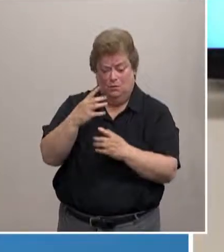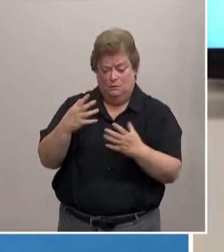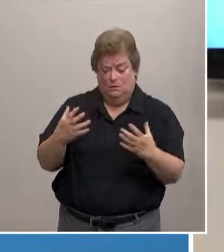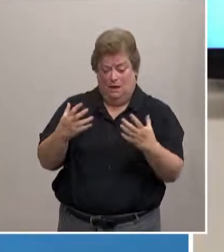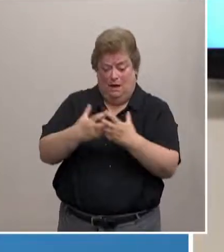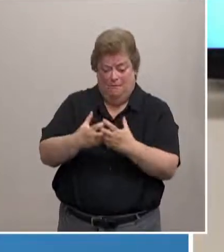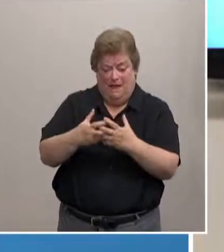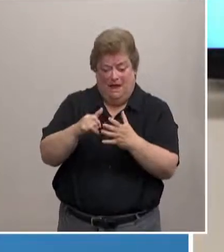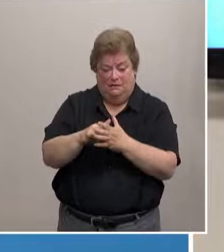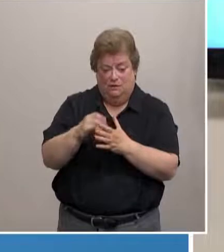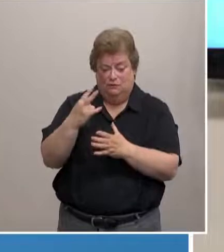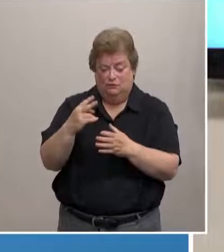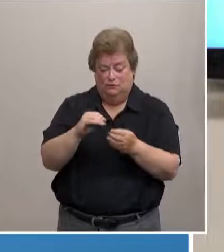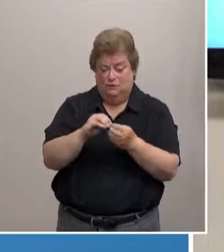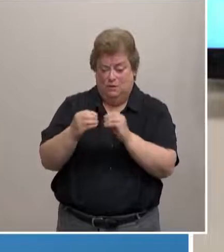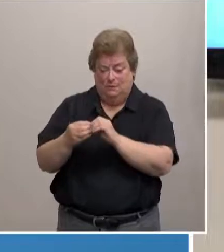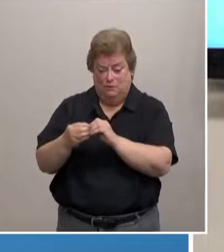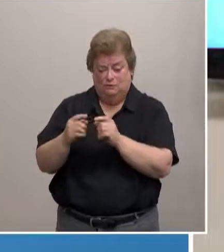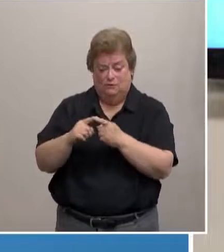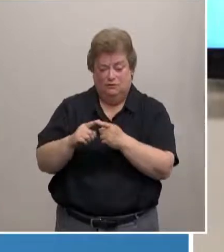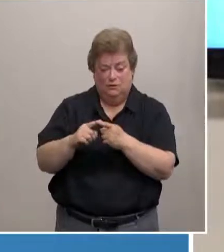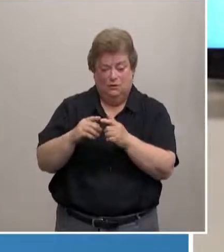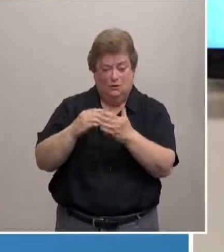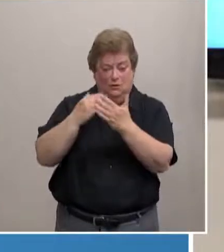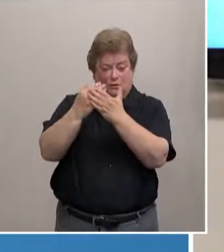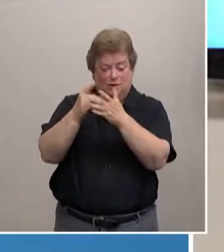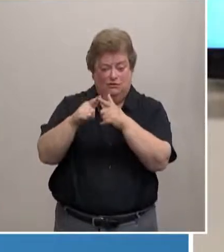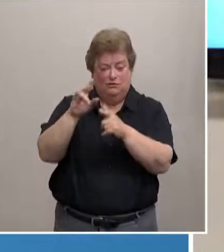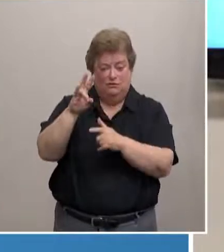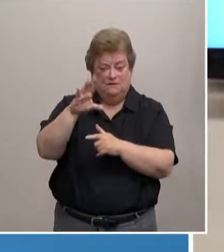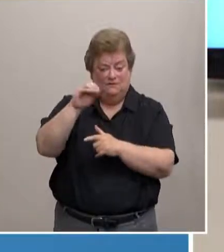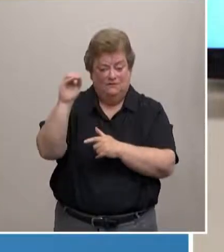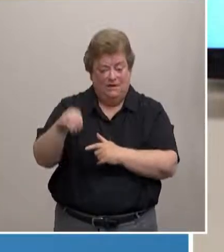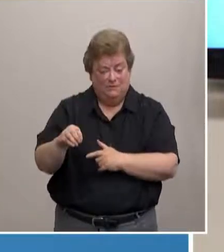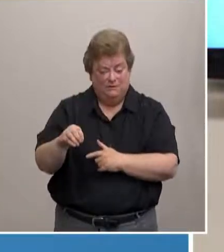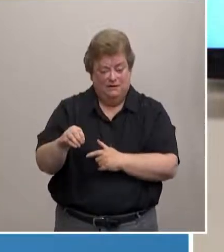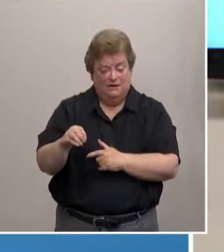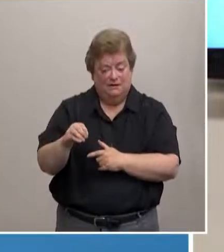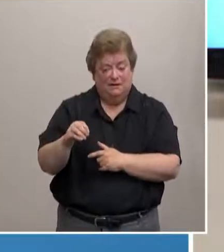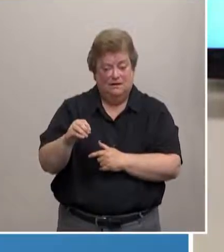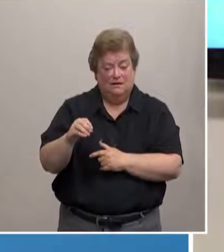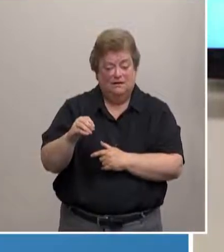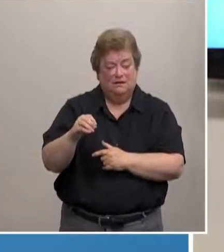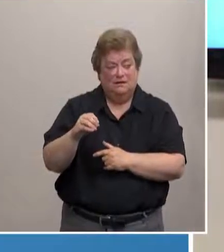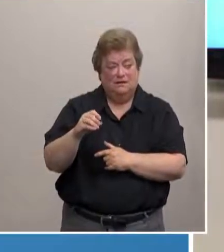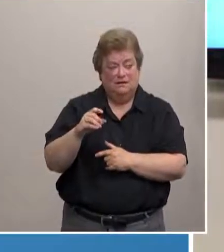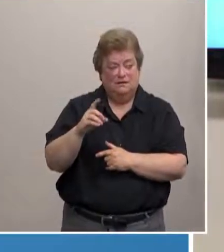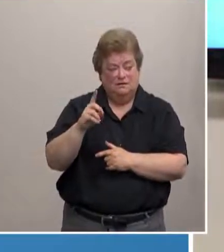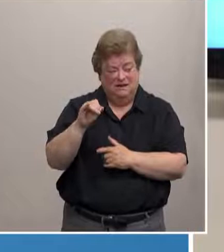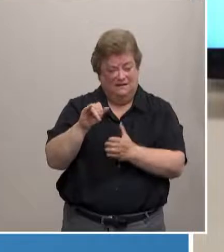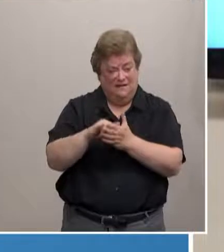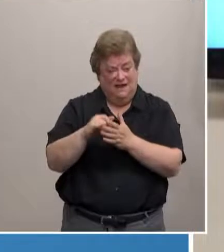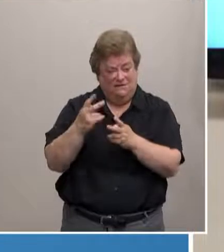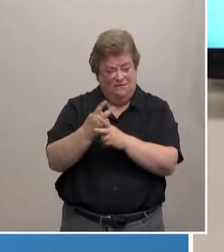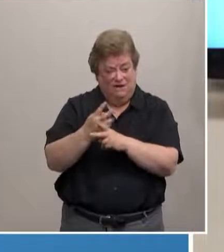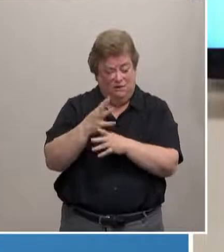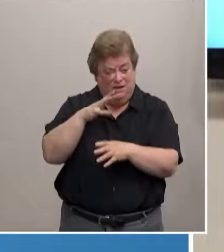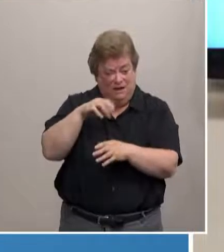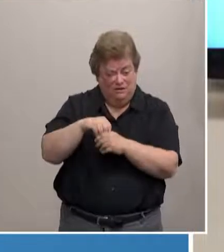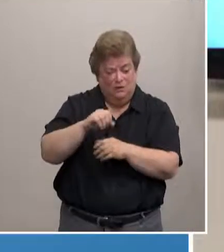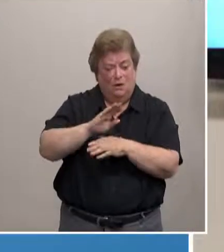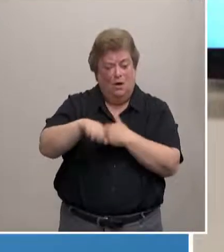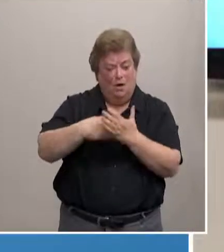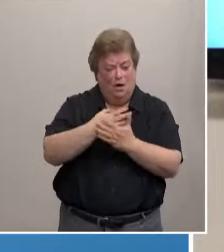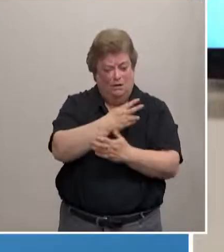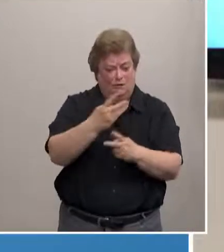Is there a correlation between those that would have some level of immunity from having recovered? And does that figure into your calculations